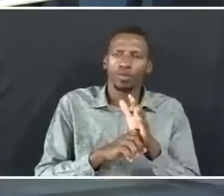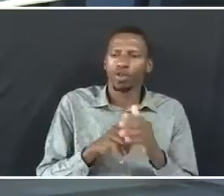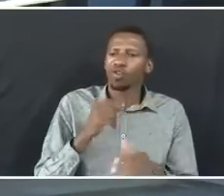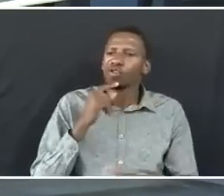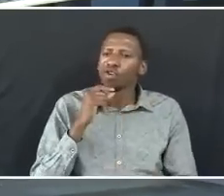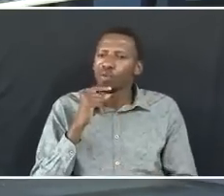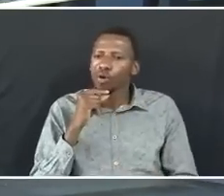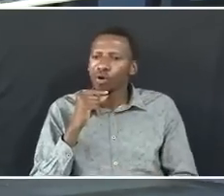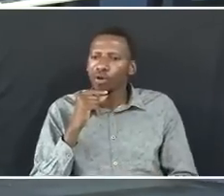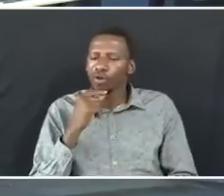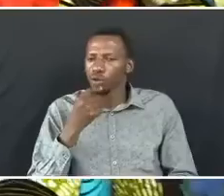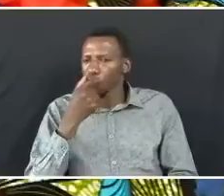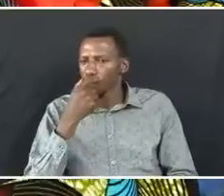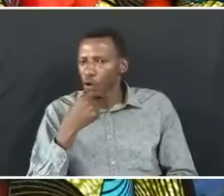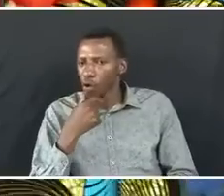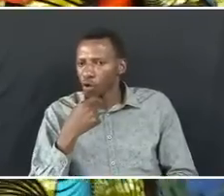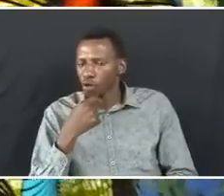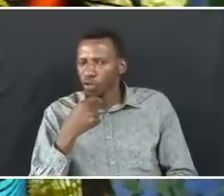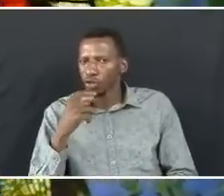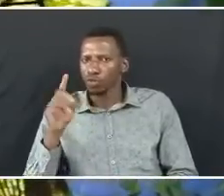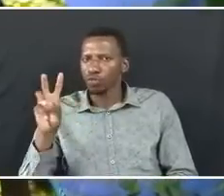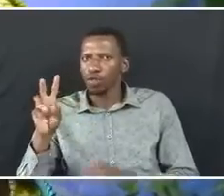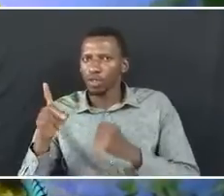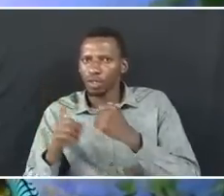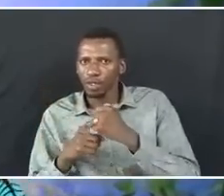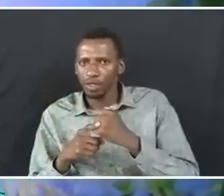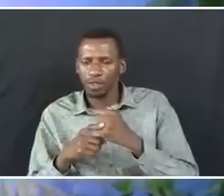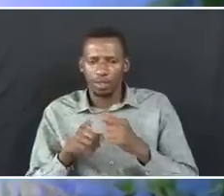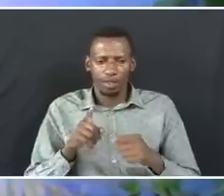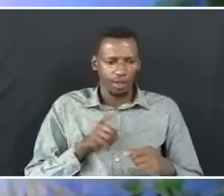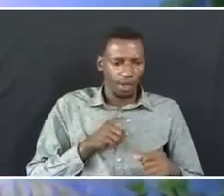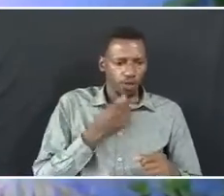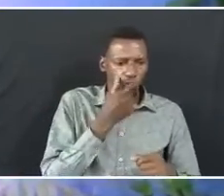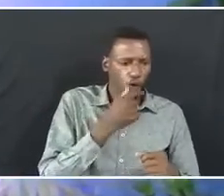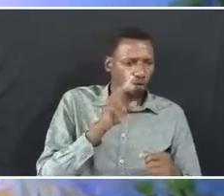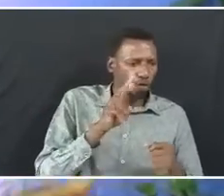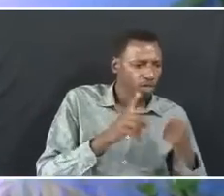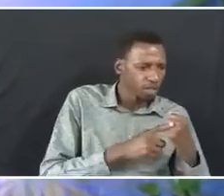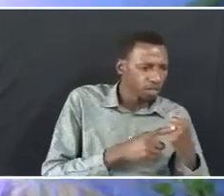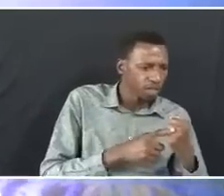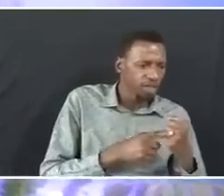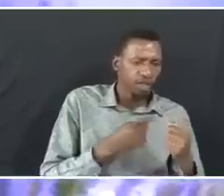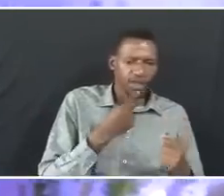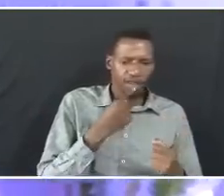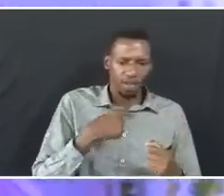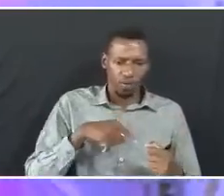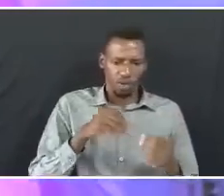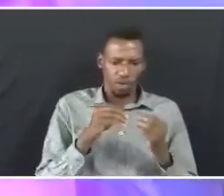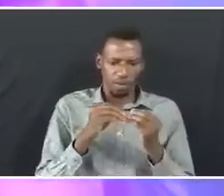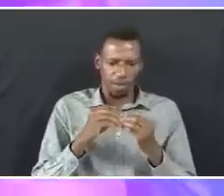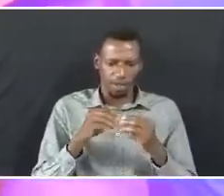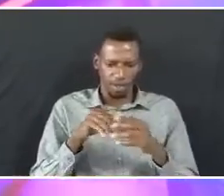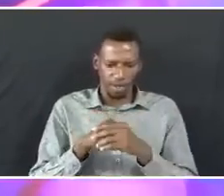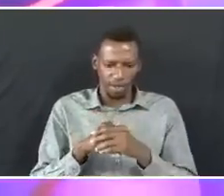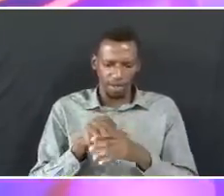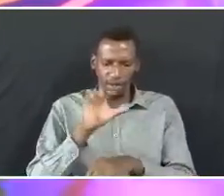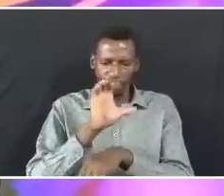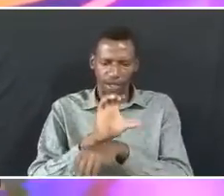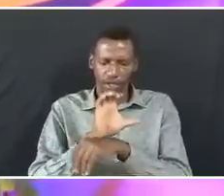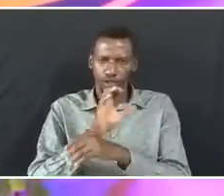boy meeting with a 26-year-old girl. Say, we met in a church function.